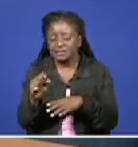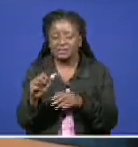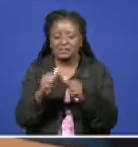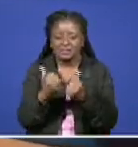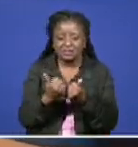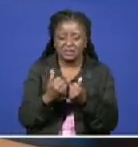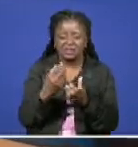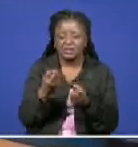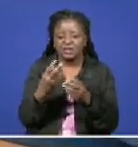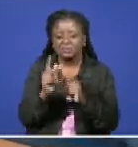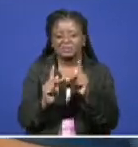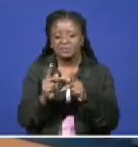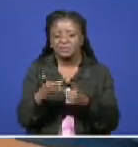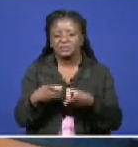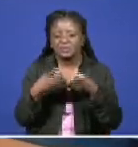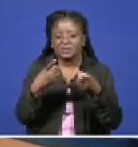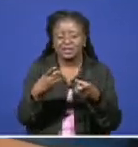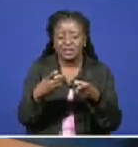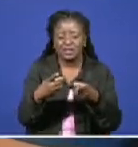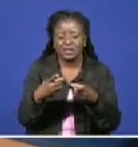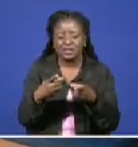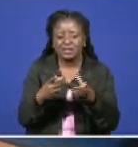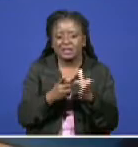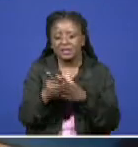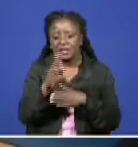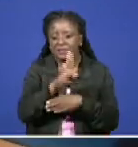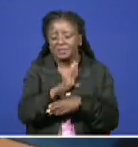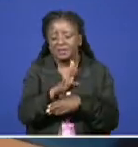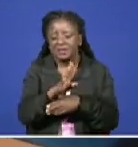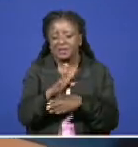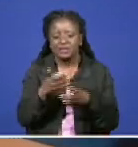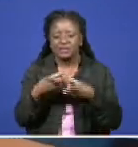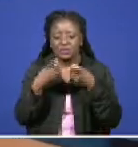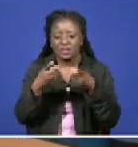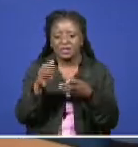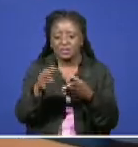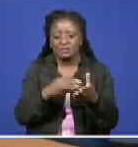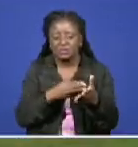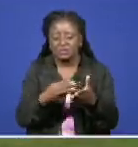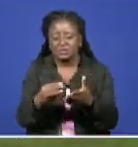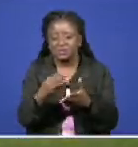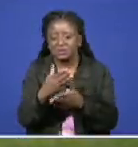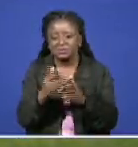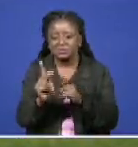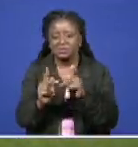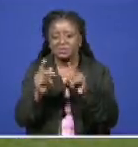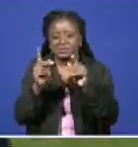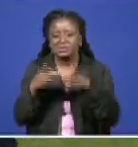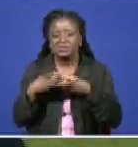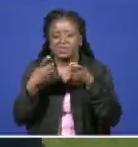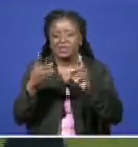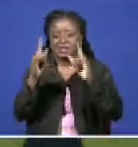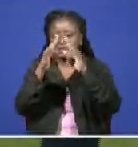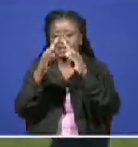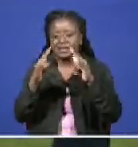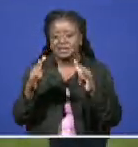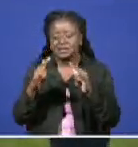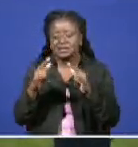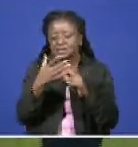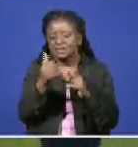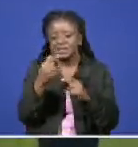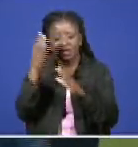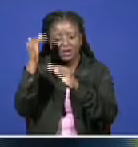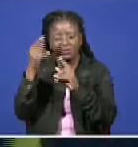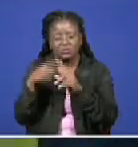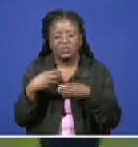has donated the music. We have companies that's donated tents. It's a good team effort. Well, officials say they hope to offer